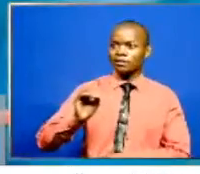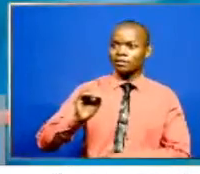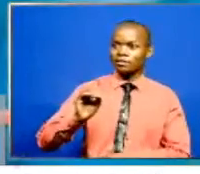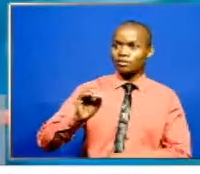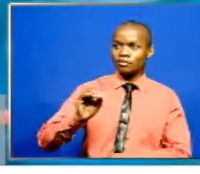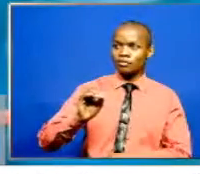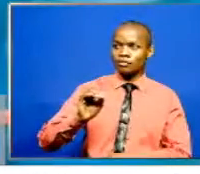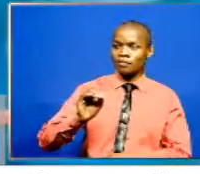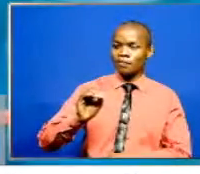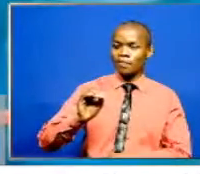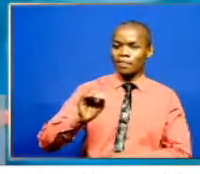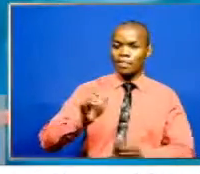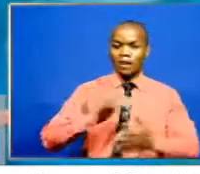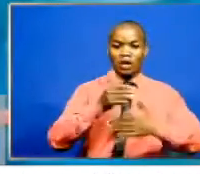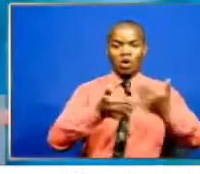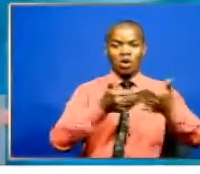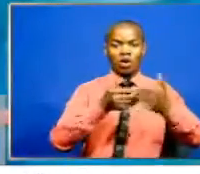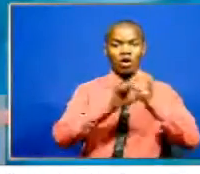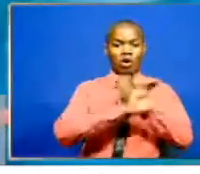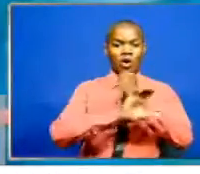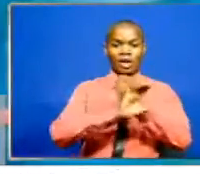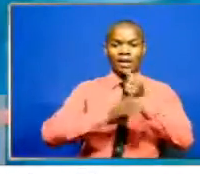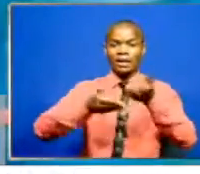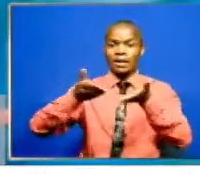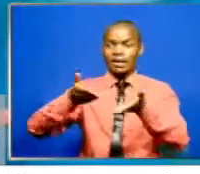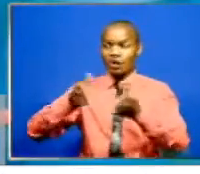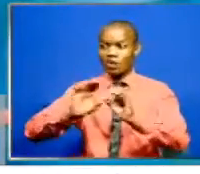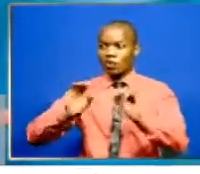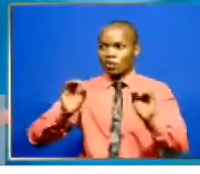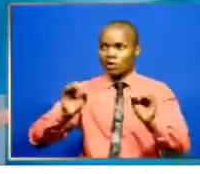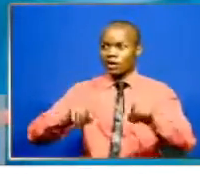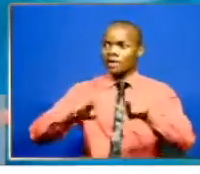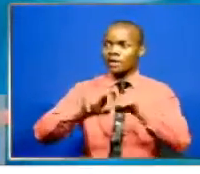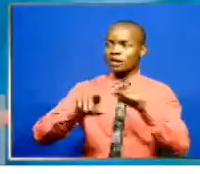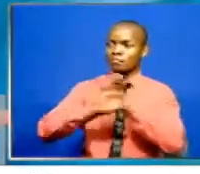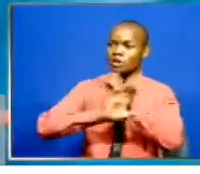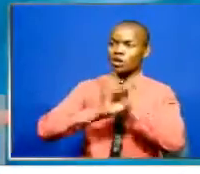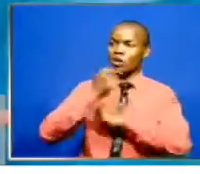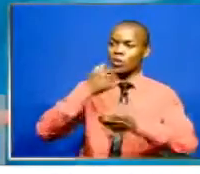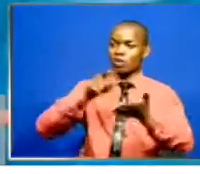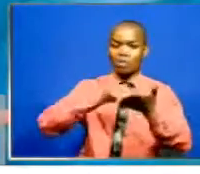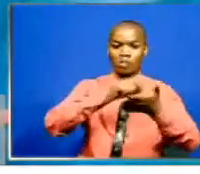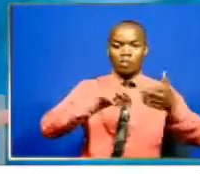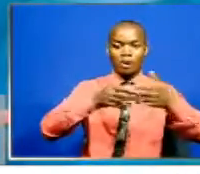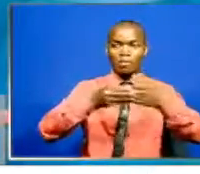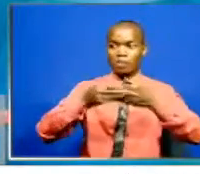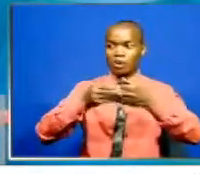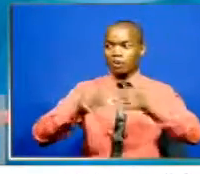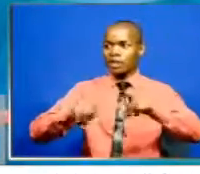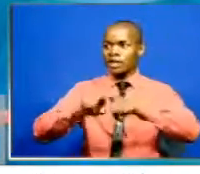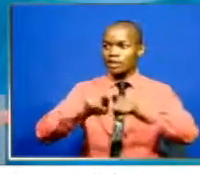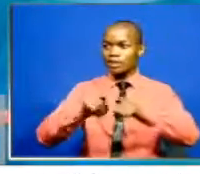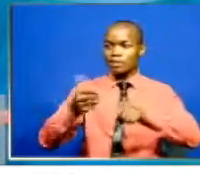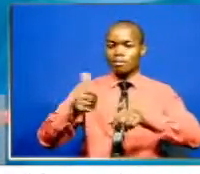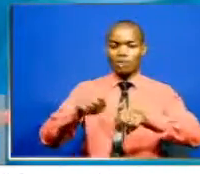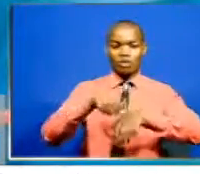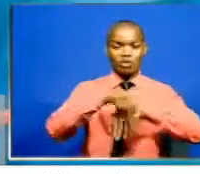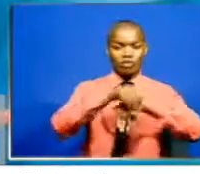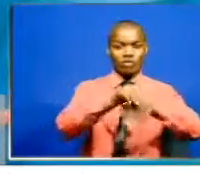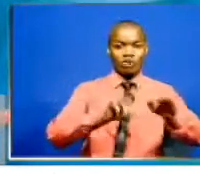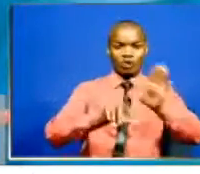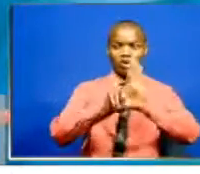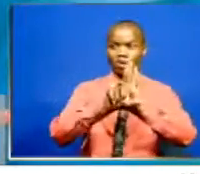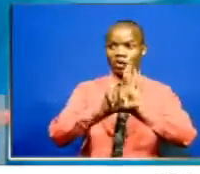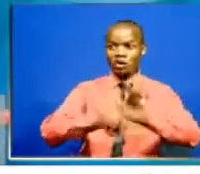countries, other countries who are not there to emulate, and for countries who have banned and have not made progress in enforcing the law to